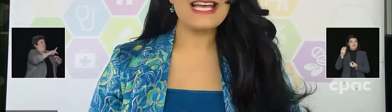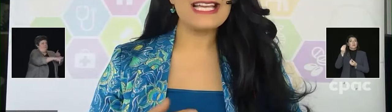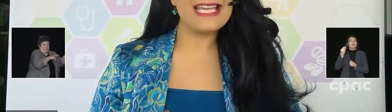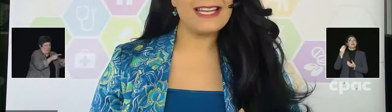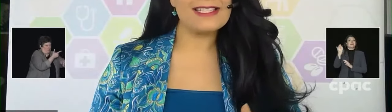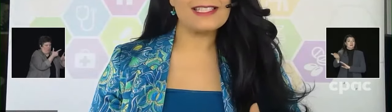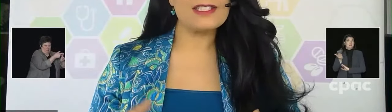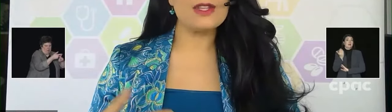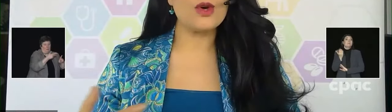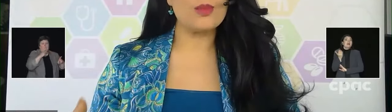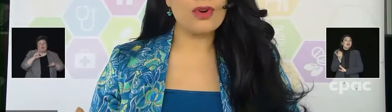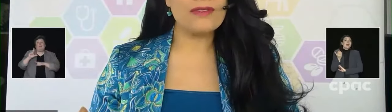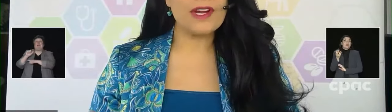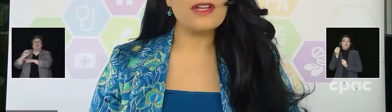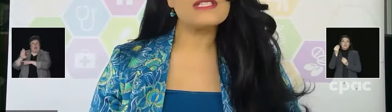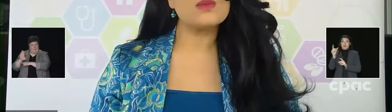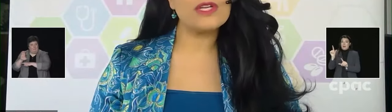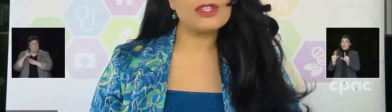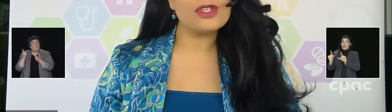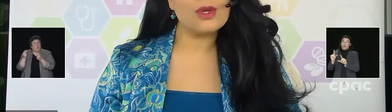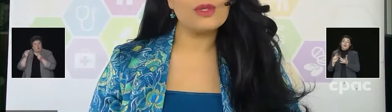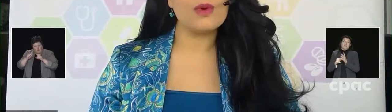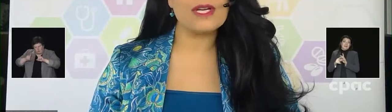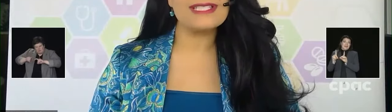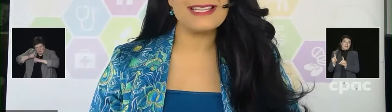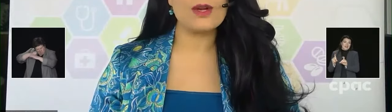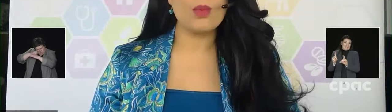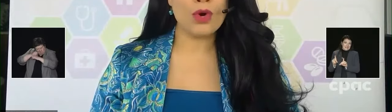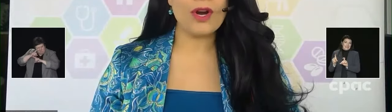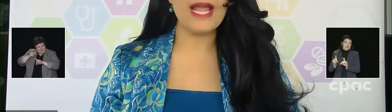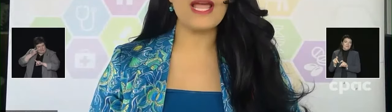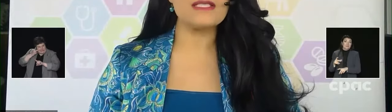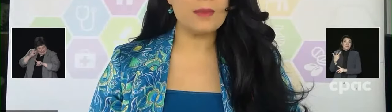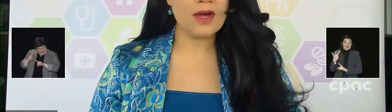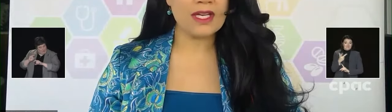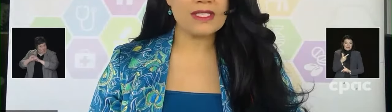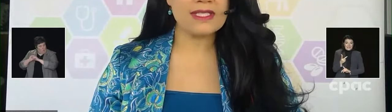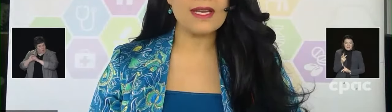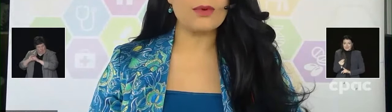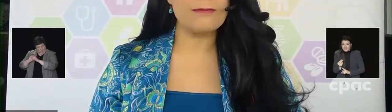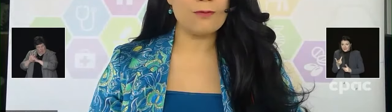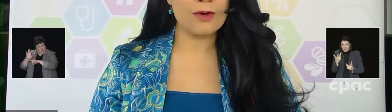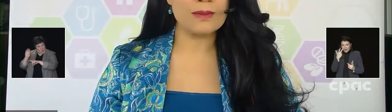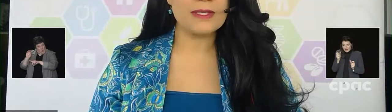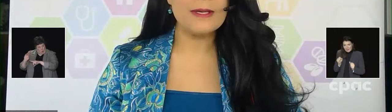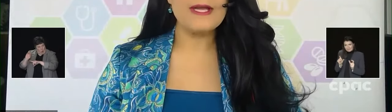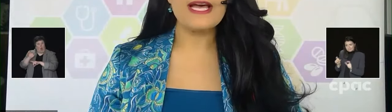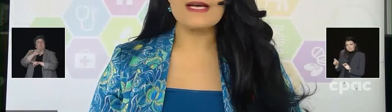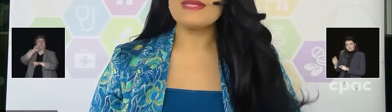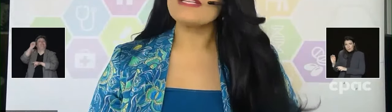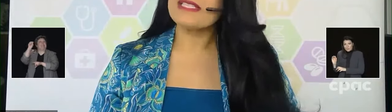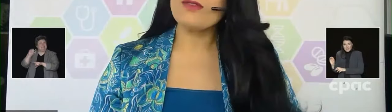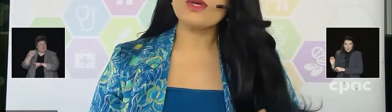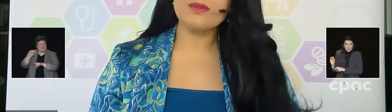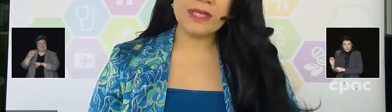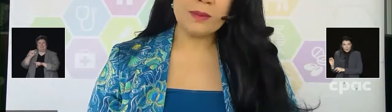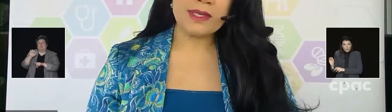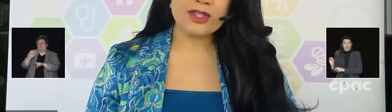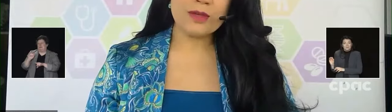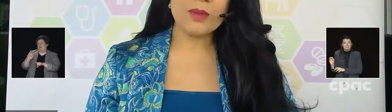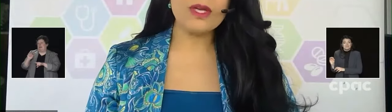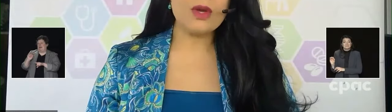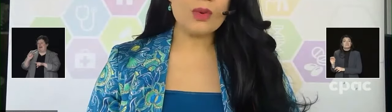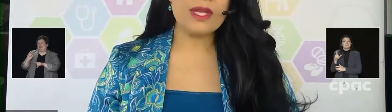vaccine against the Omicron variant, and what it showed was that there were antibodies that were formed. That doesn't give you a